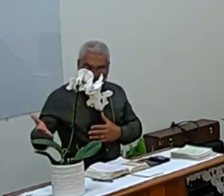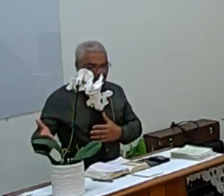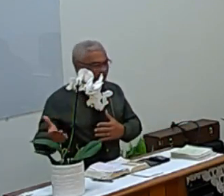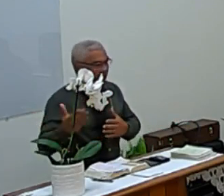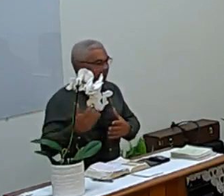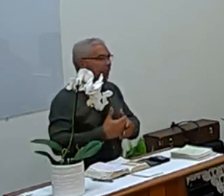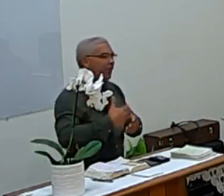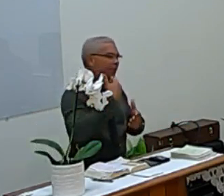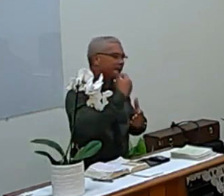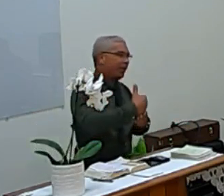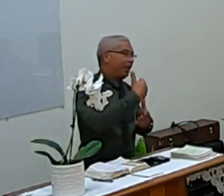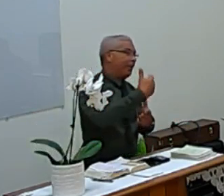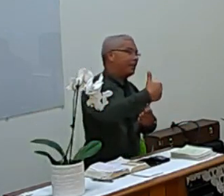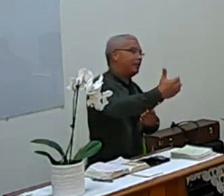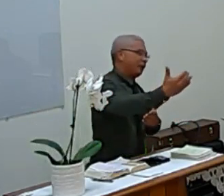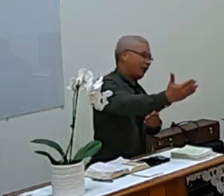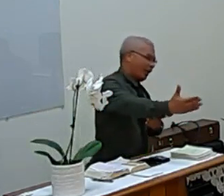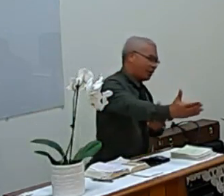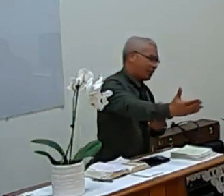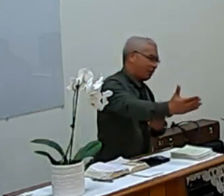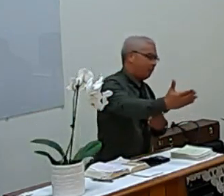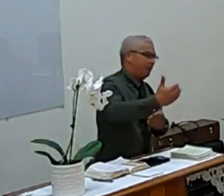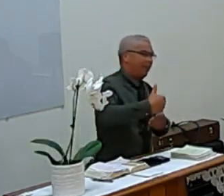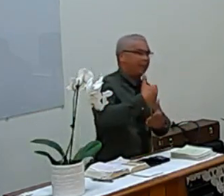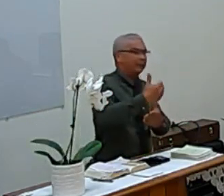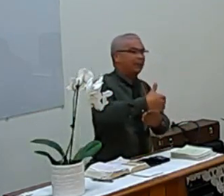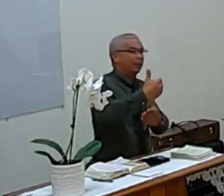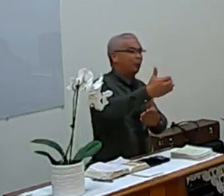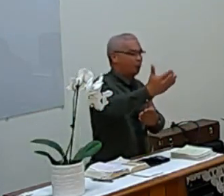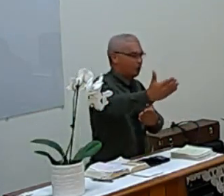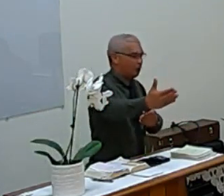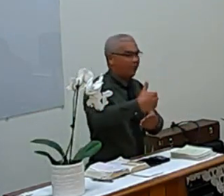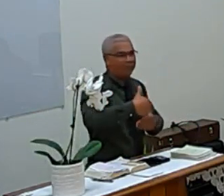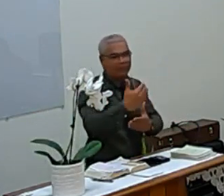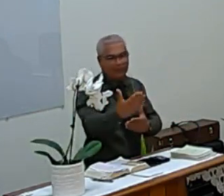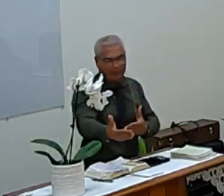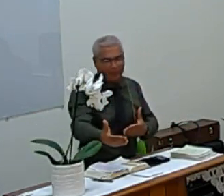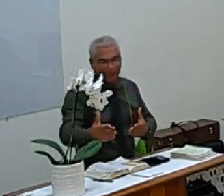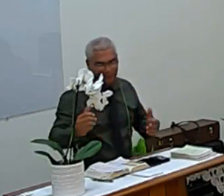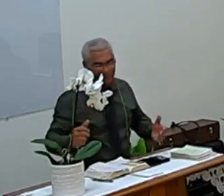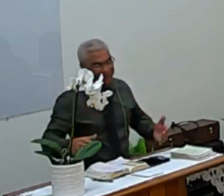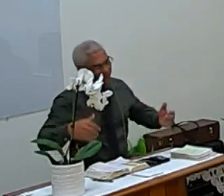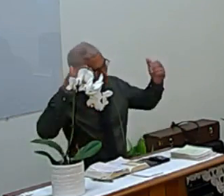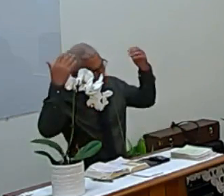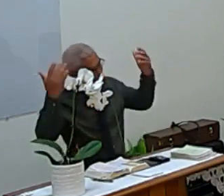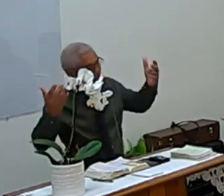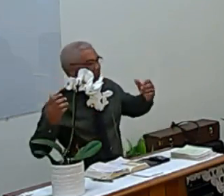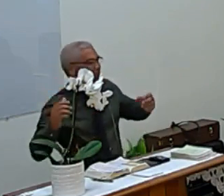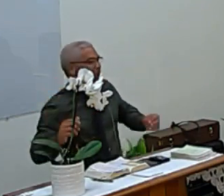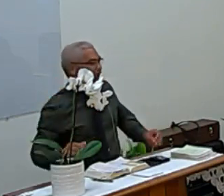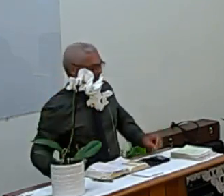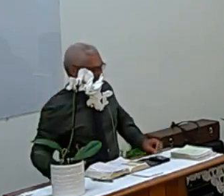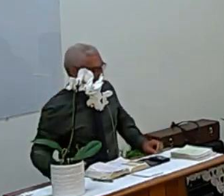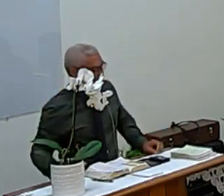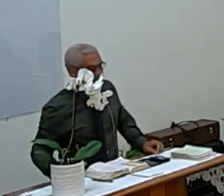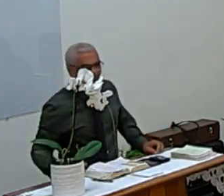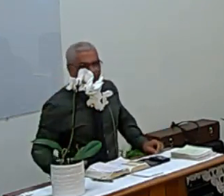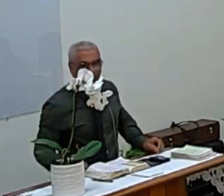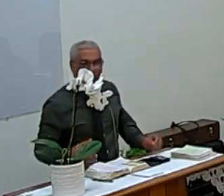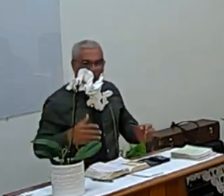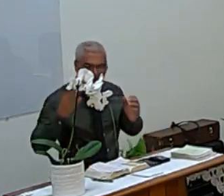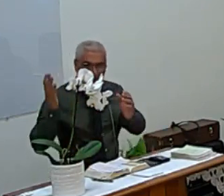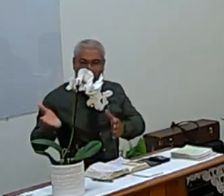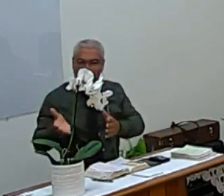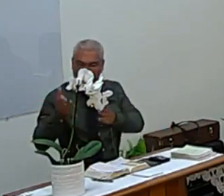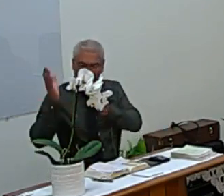to whiten? It's to wash with the Lord Jesus. Is to remain in sanctification, is walking with the Lord, is walking in spirit. That's why